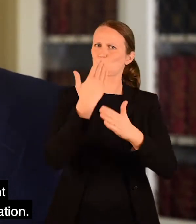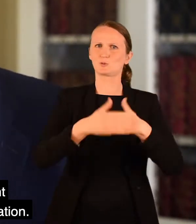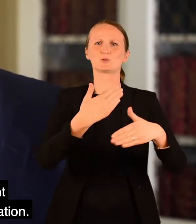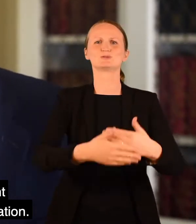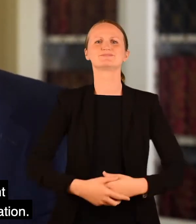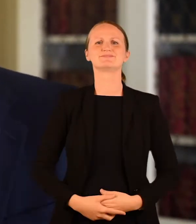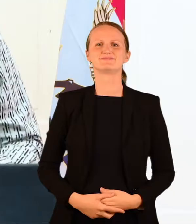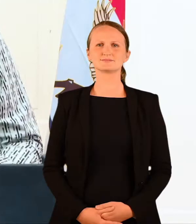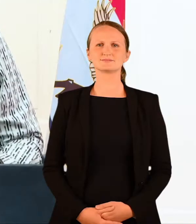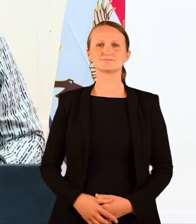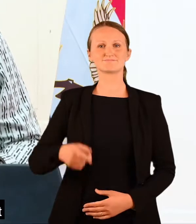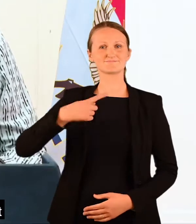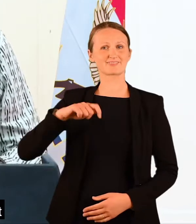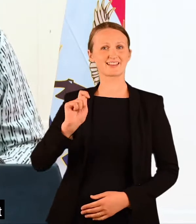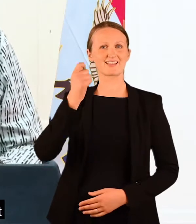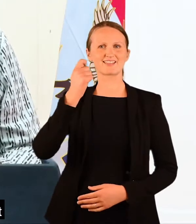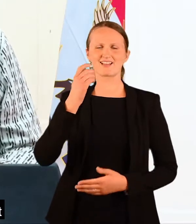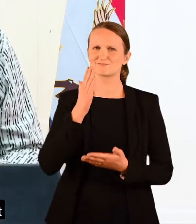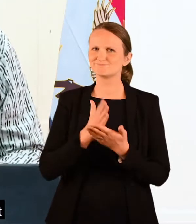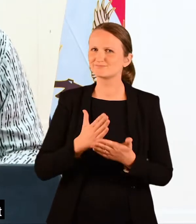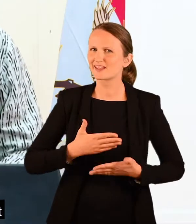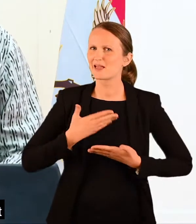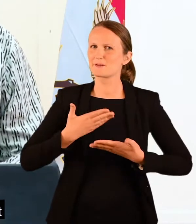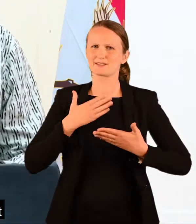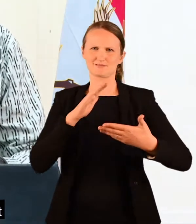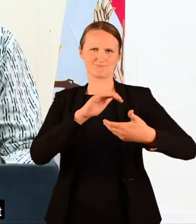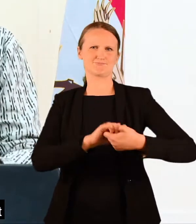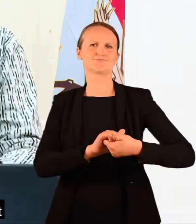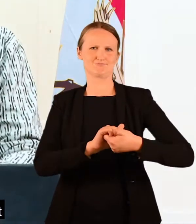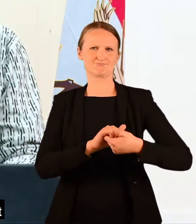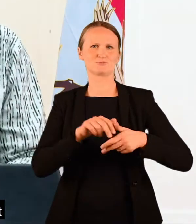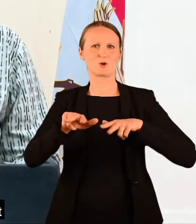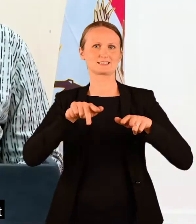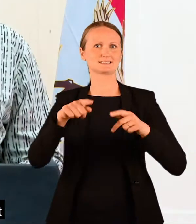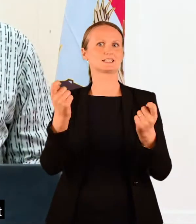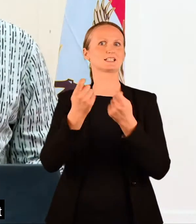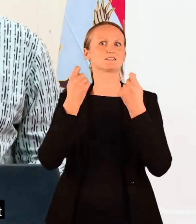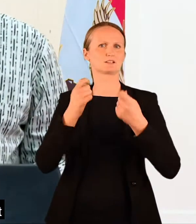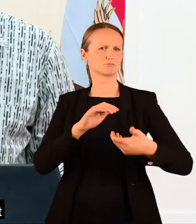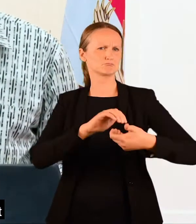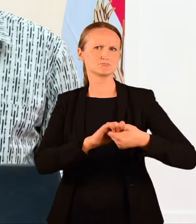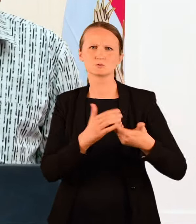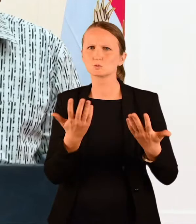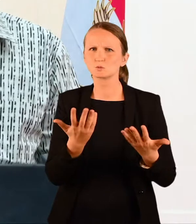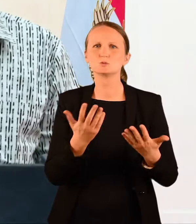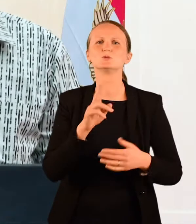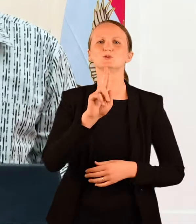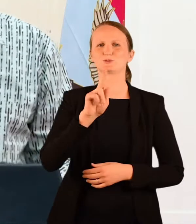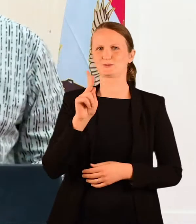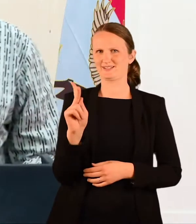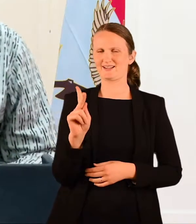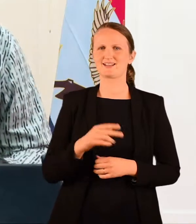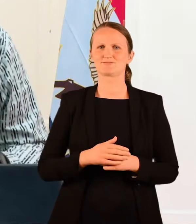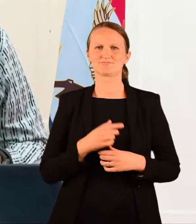for Education. Kenya is indeed delighted to co-host this landmark event with the United